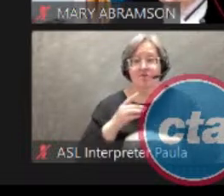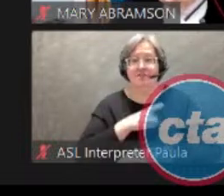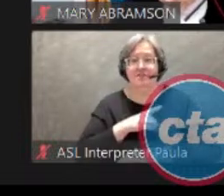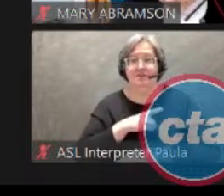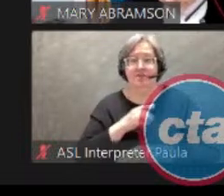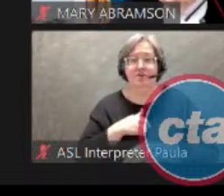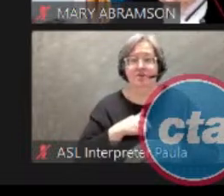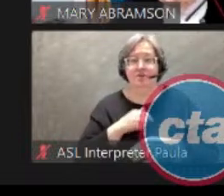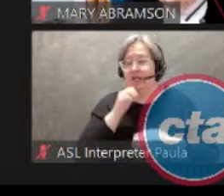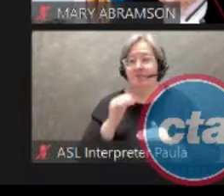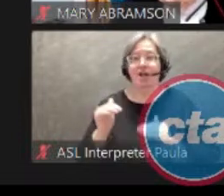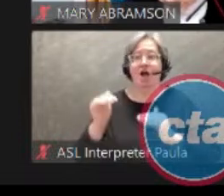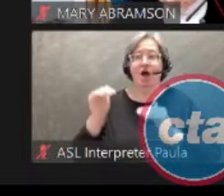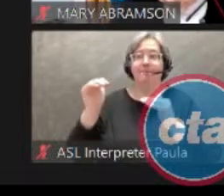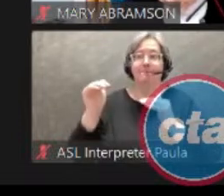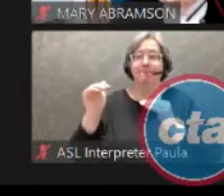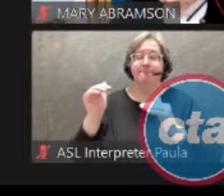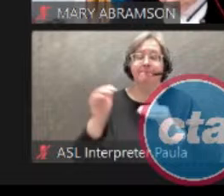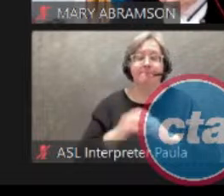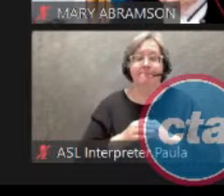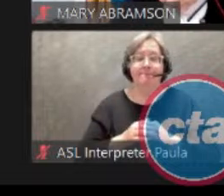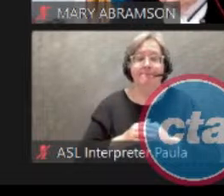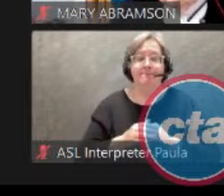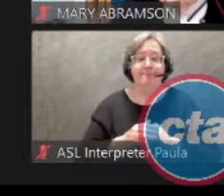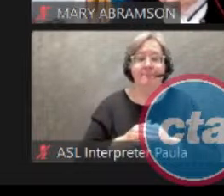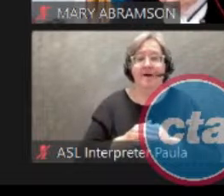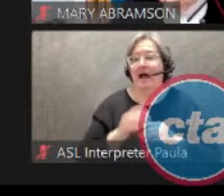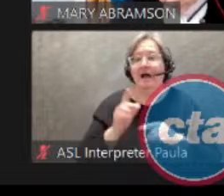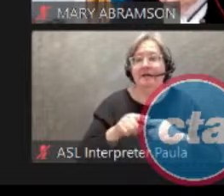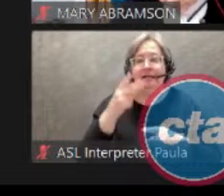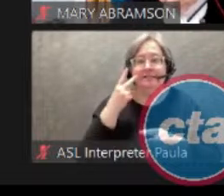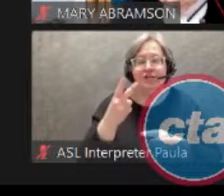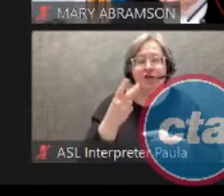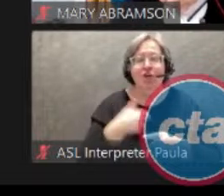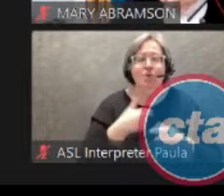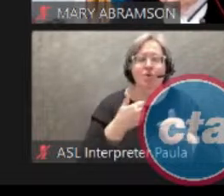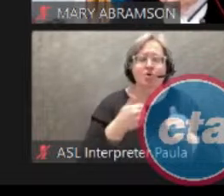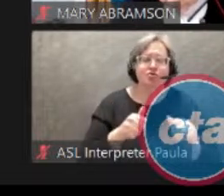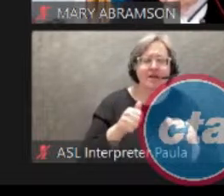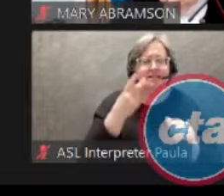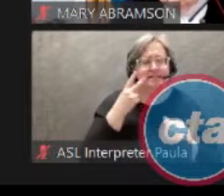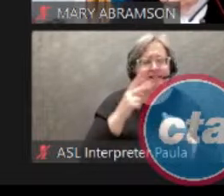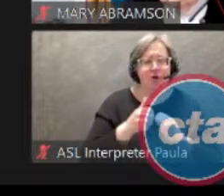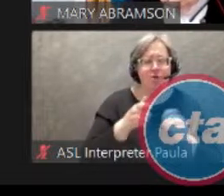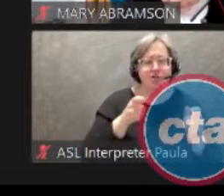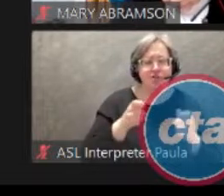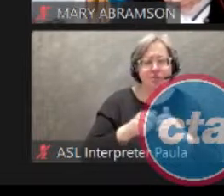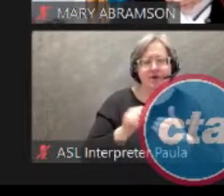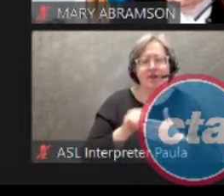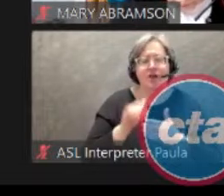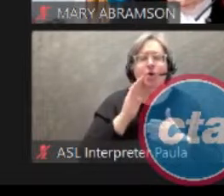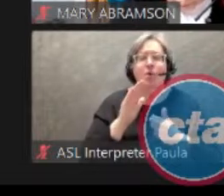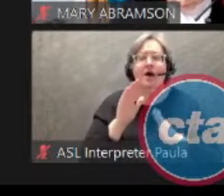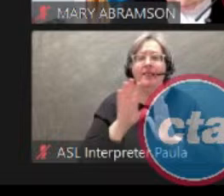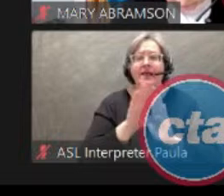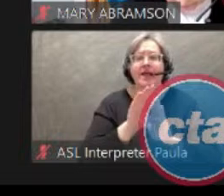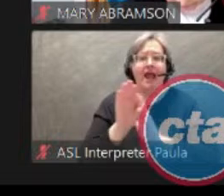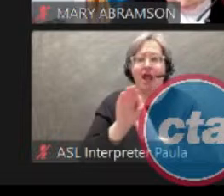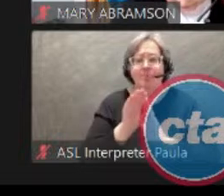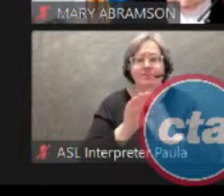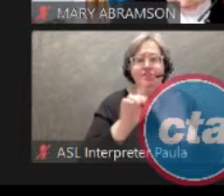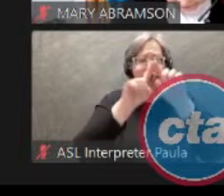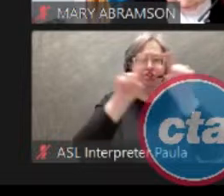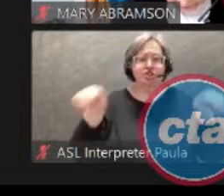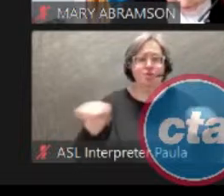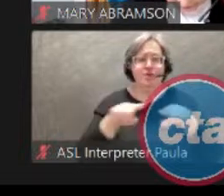up on one of the tiers, I can have blocked line of sight. So we're trying to also look at how we're going to deal with that. There will be cameras and screens